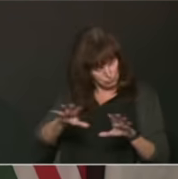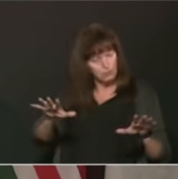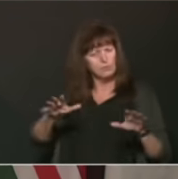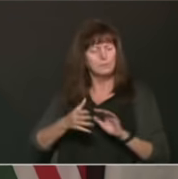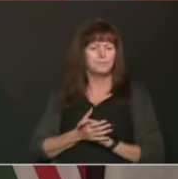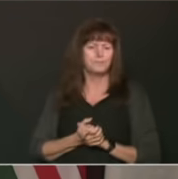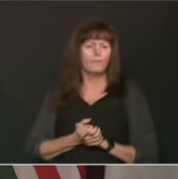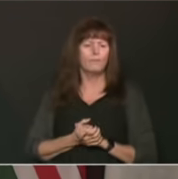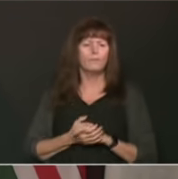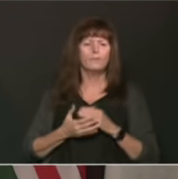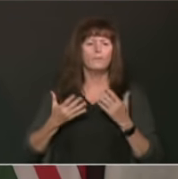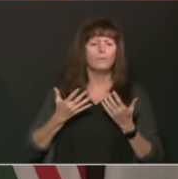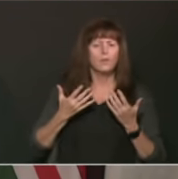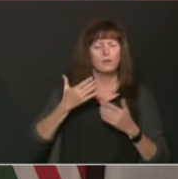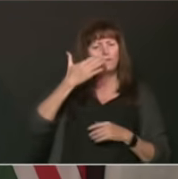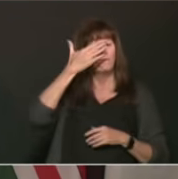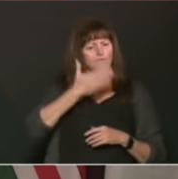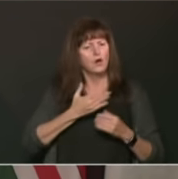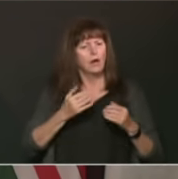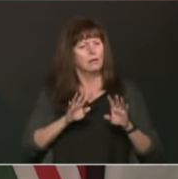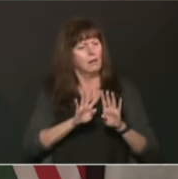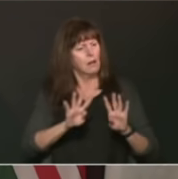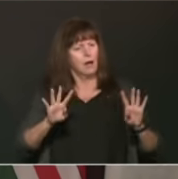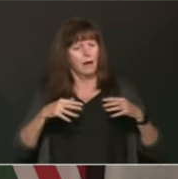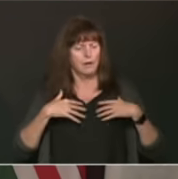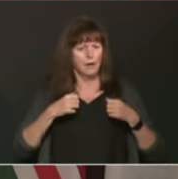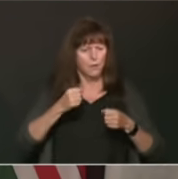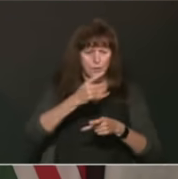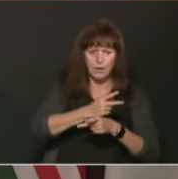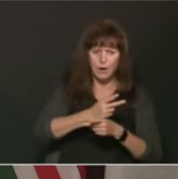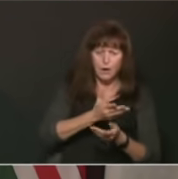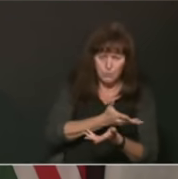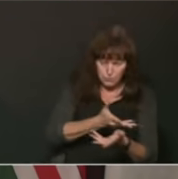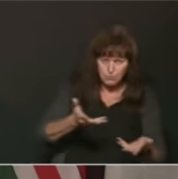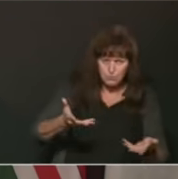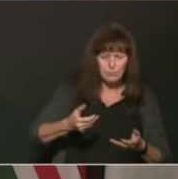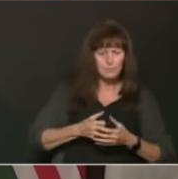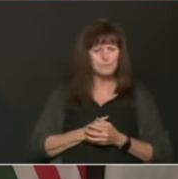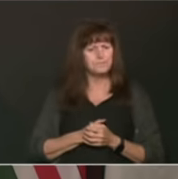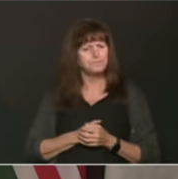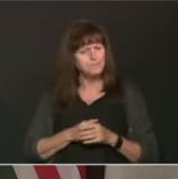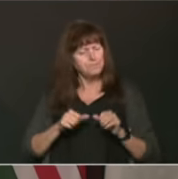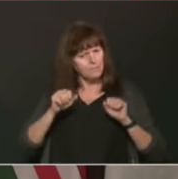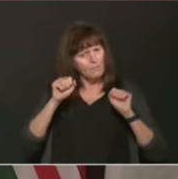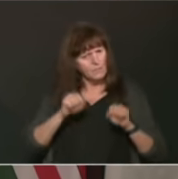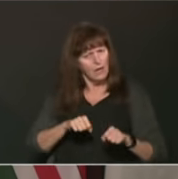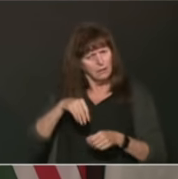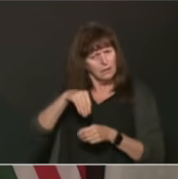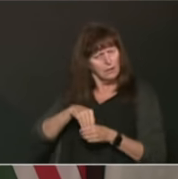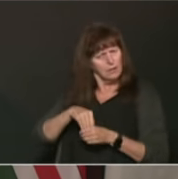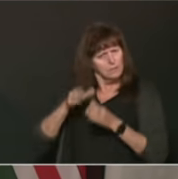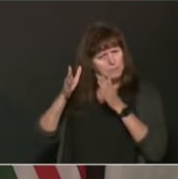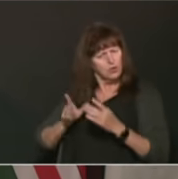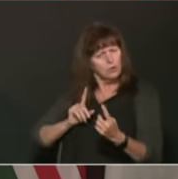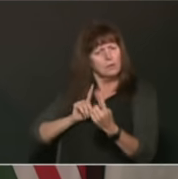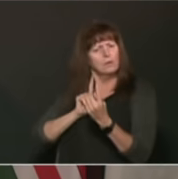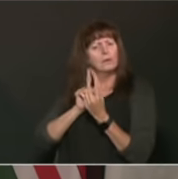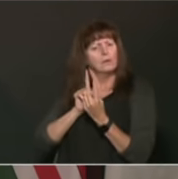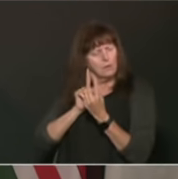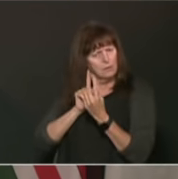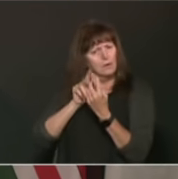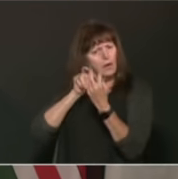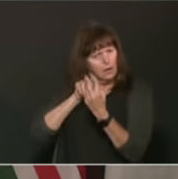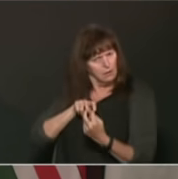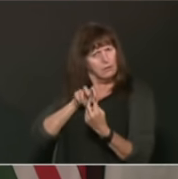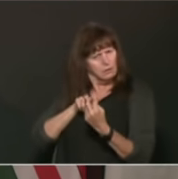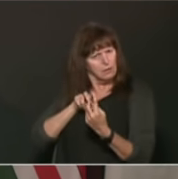frontline healthcare workers, primary care workers in particular, being able to see patients in person. I do think we need a